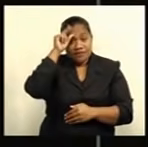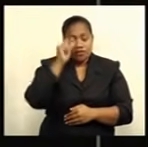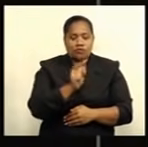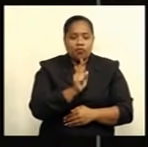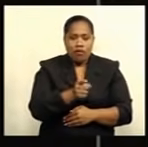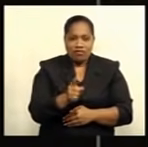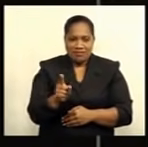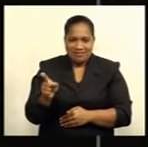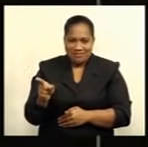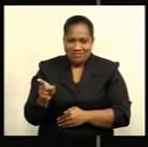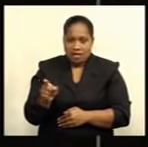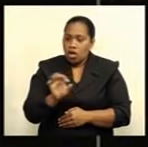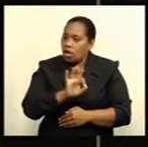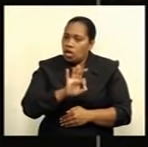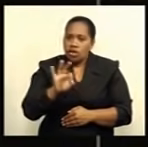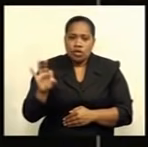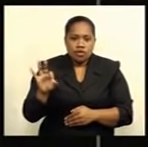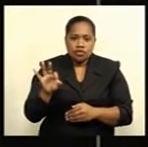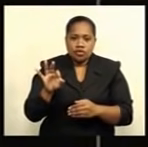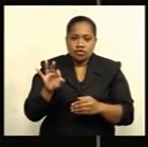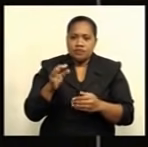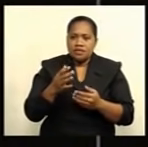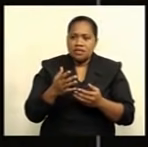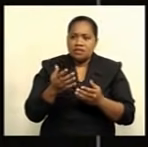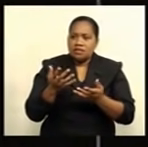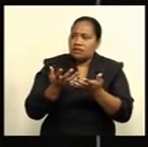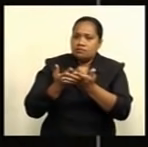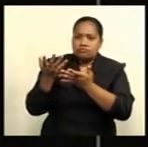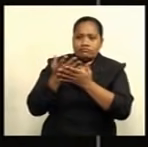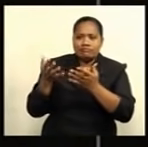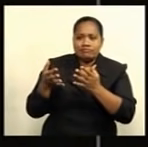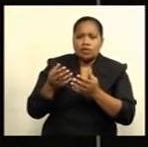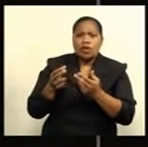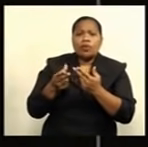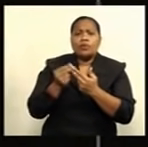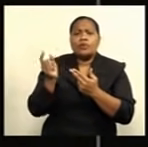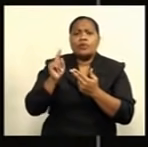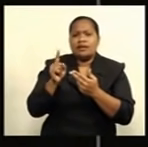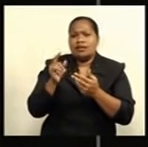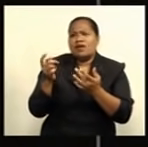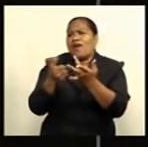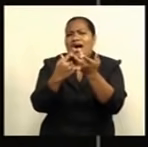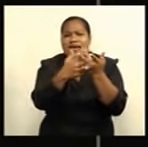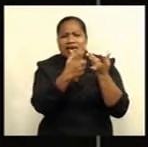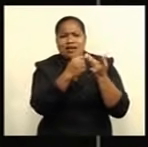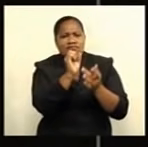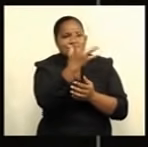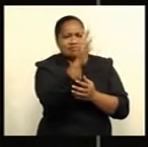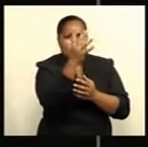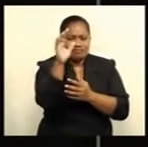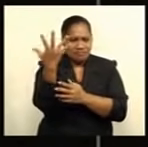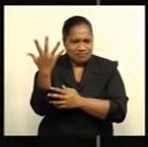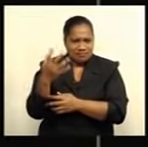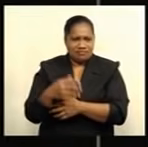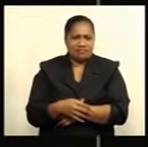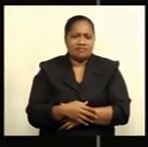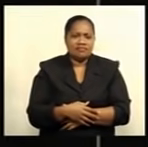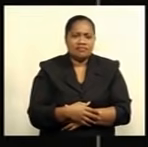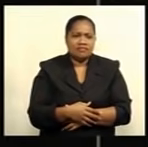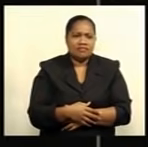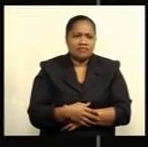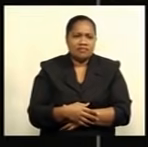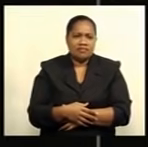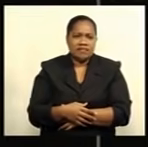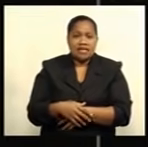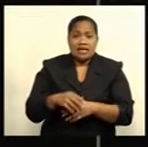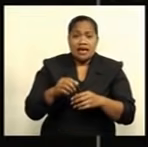any agents or middlemen promising to secure first home and first land grants. An individual has been making